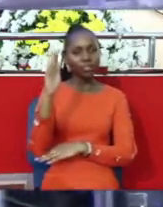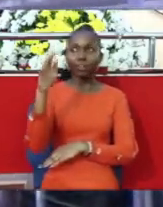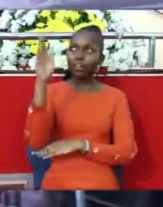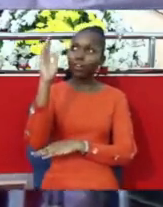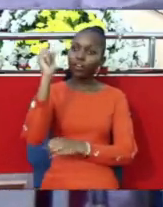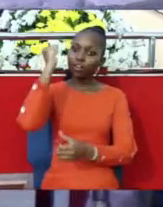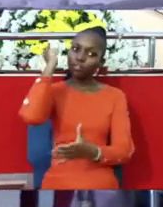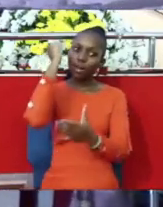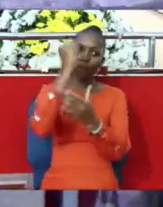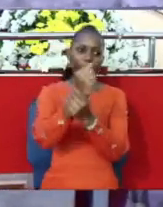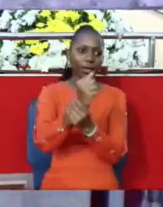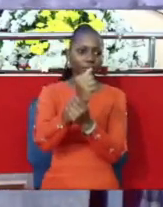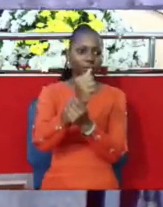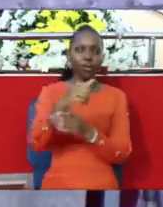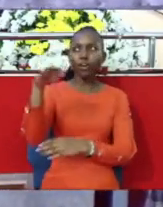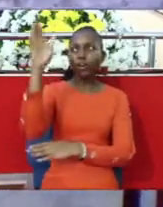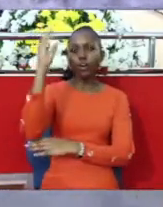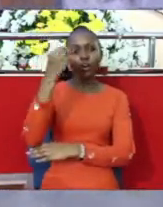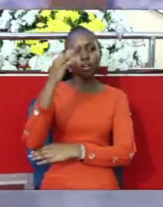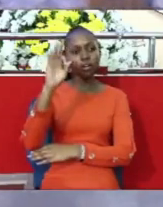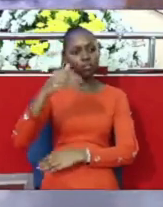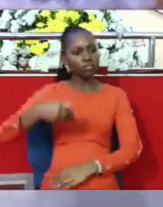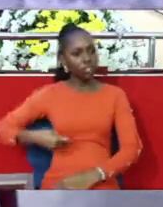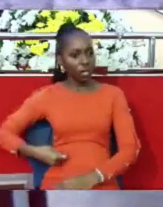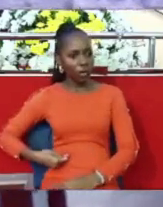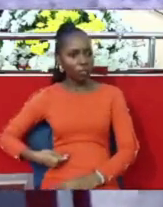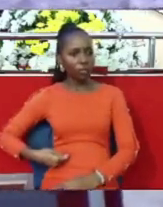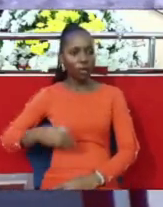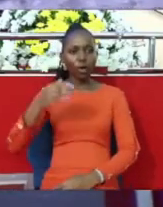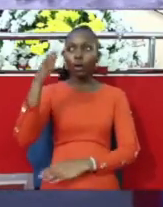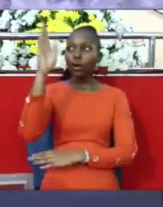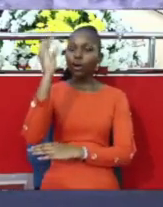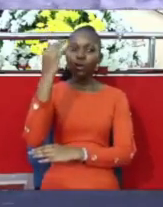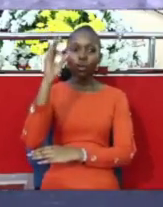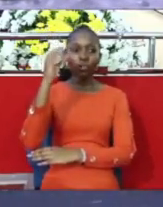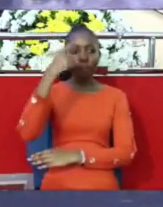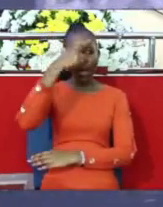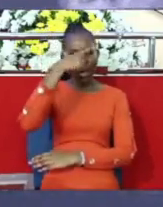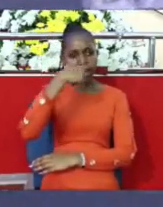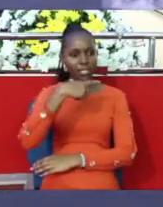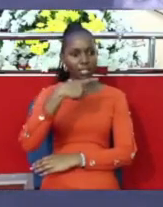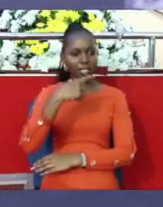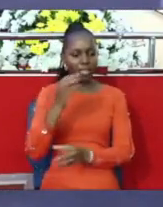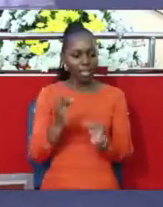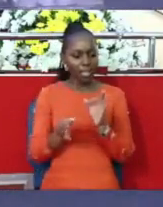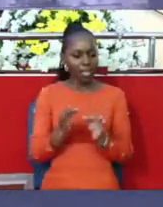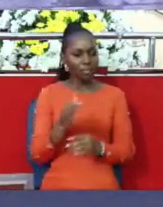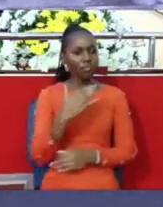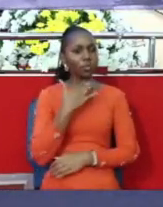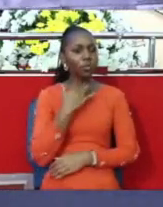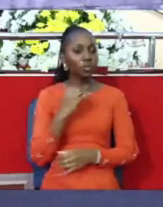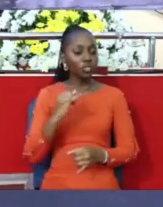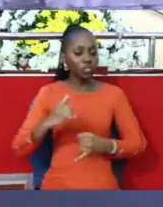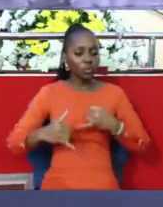wa Isaac. God of Jacob. Mungu wa Yakobo. If you want to enjoy, kama ungetaka kufurahi, even when you are in the middle